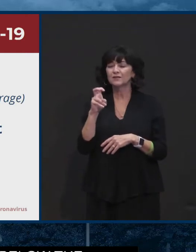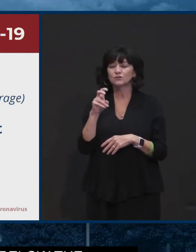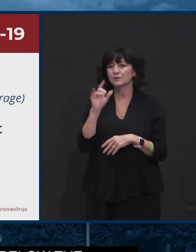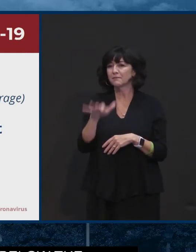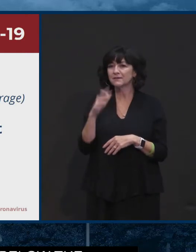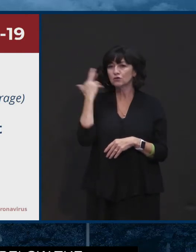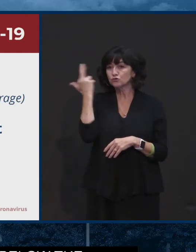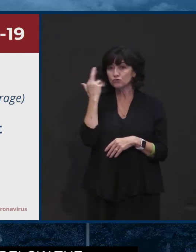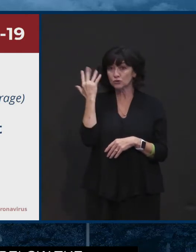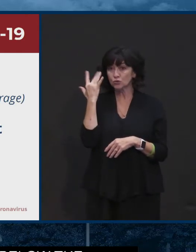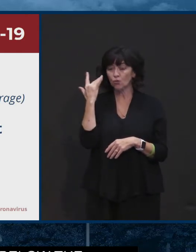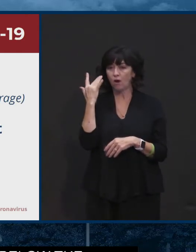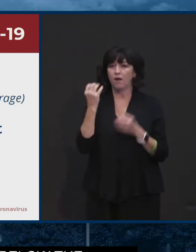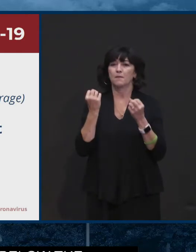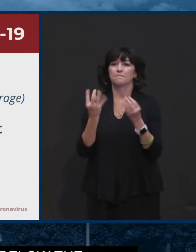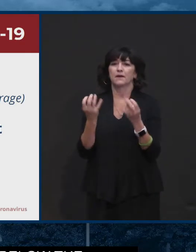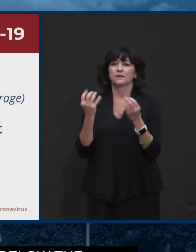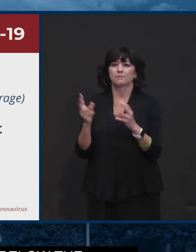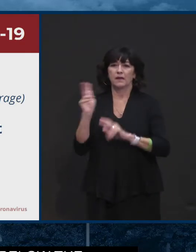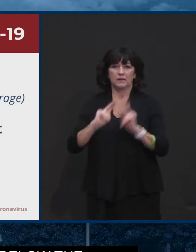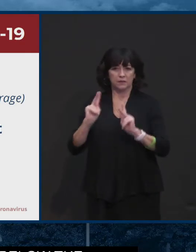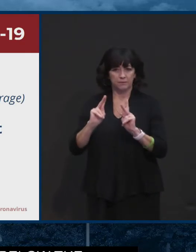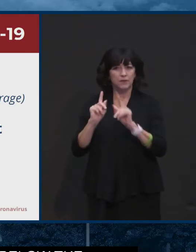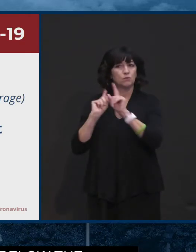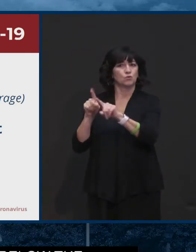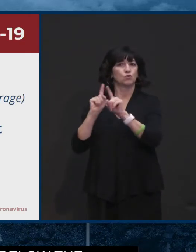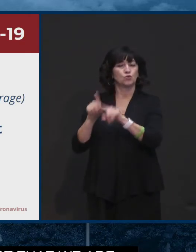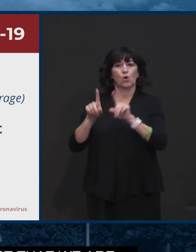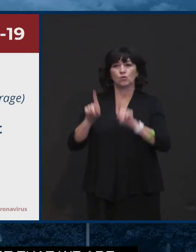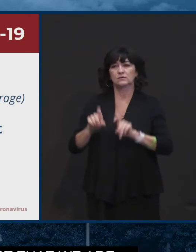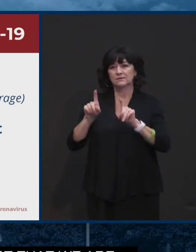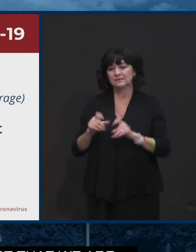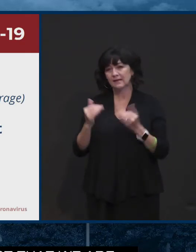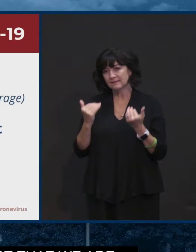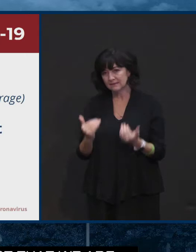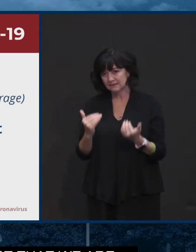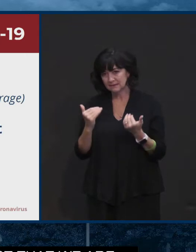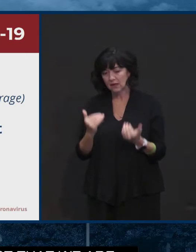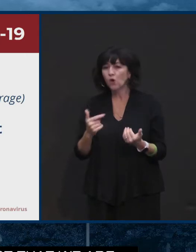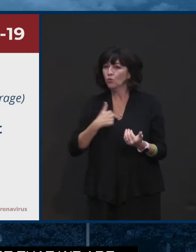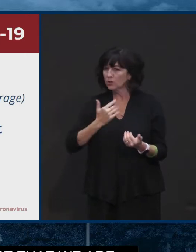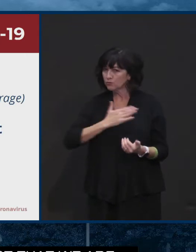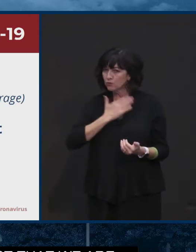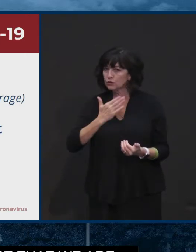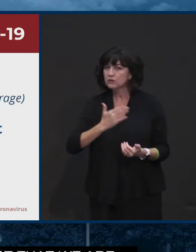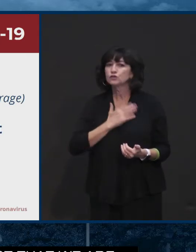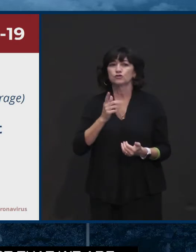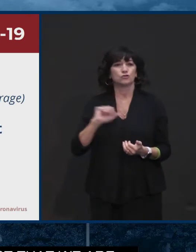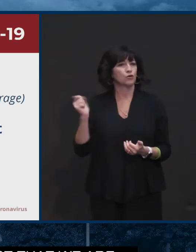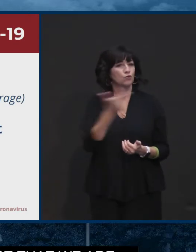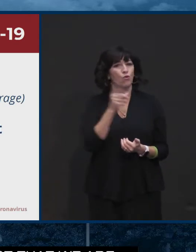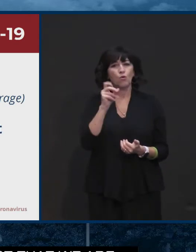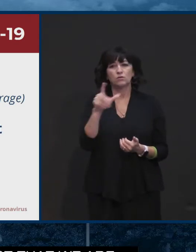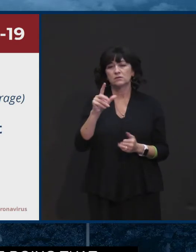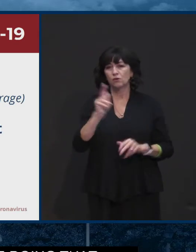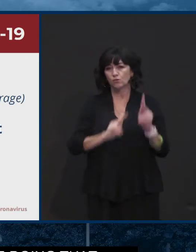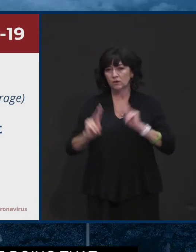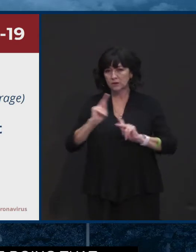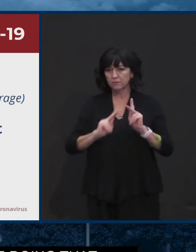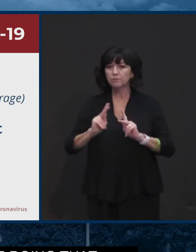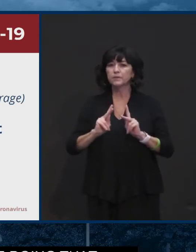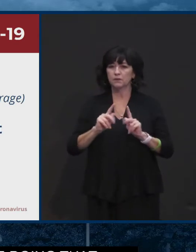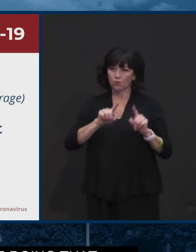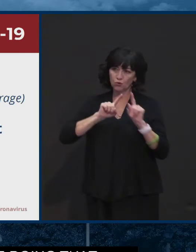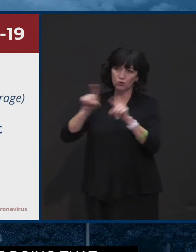many more people, and we are doing that, and we need to express our appreciation to all Delawareans who've availed themselves